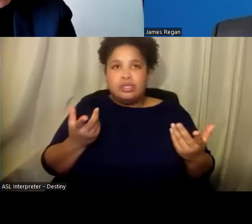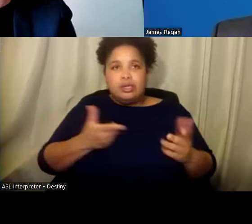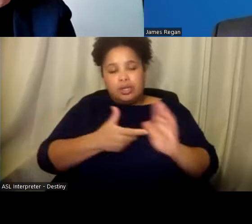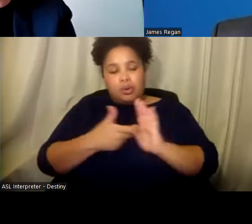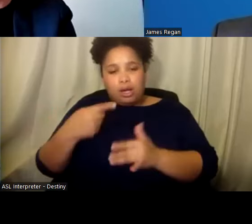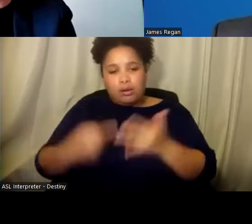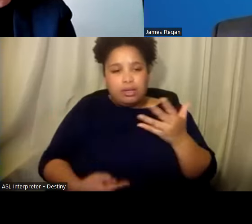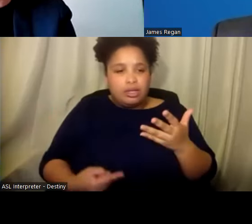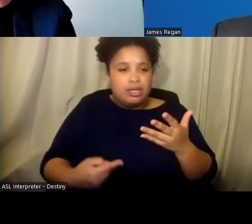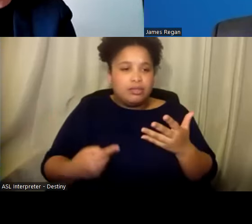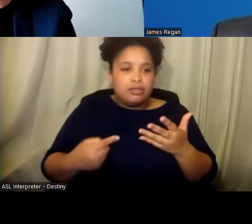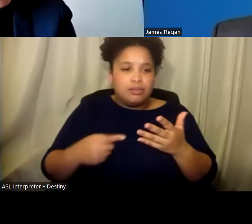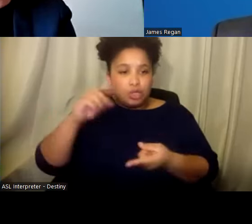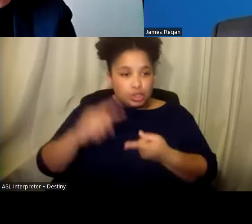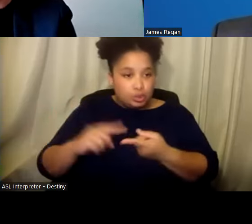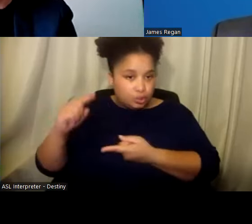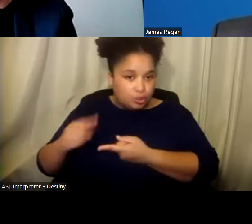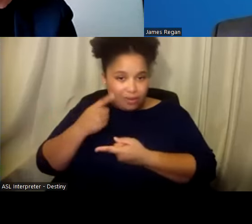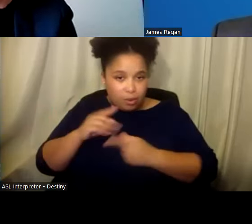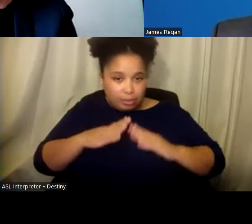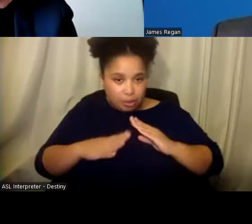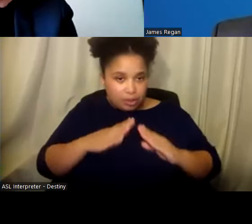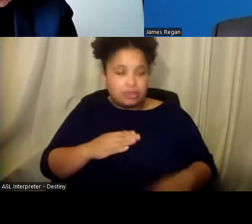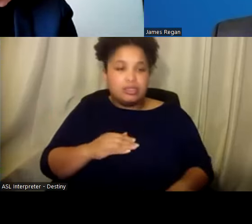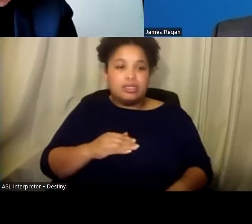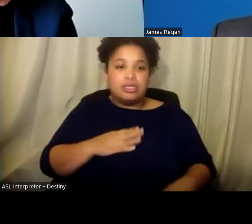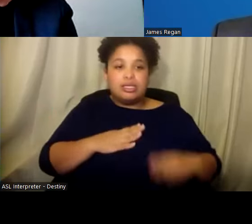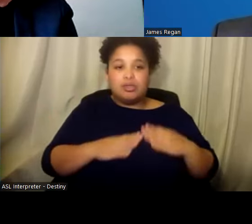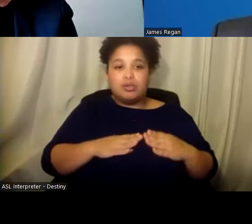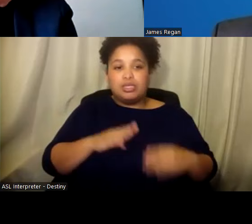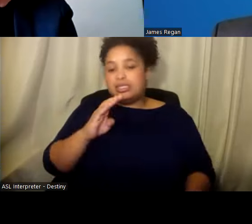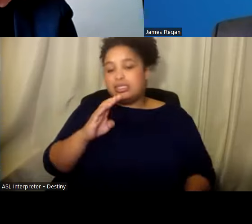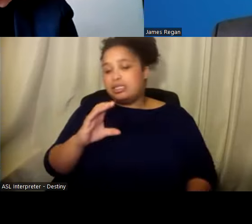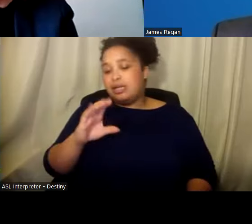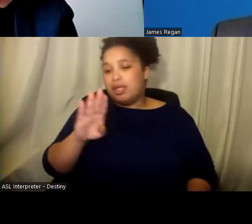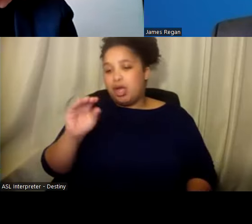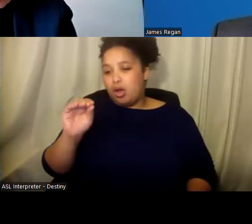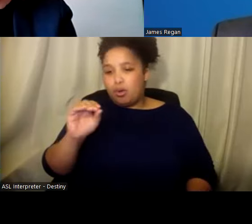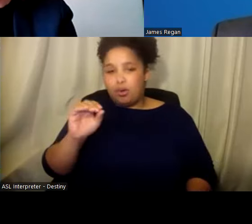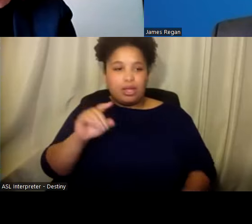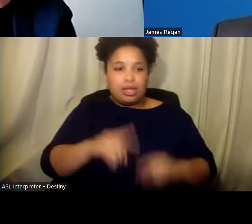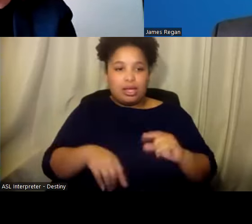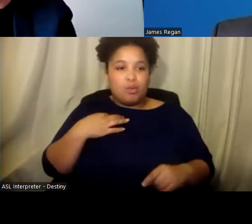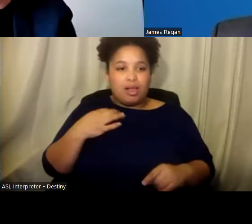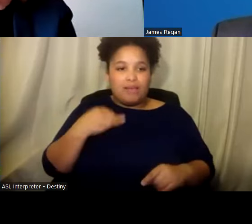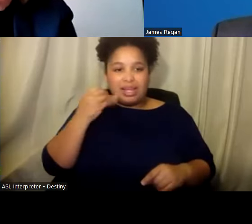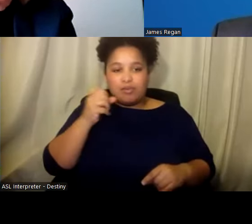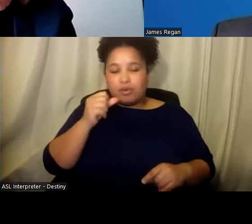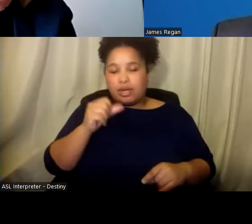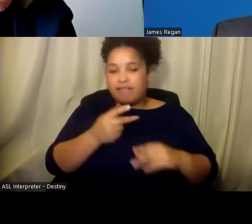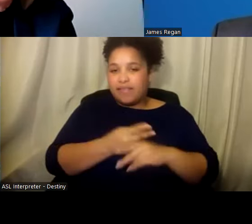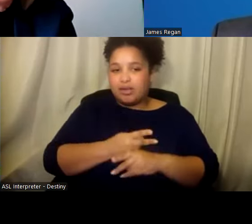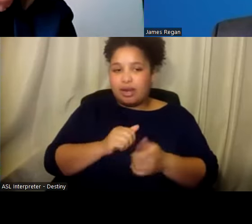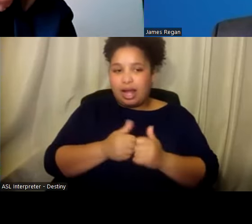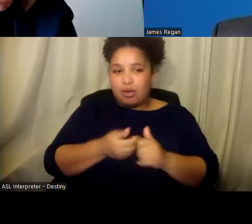requirements that have been reduced for community-based organizations are not going to be able to qualify unless we figure out a mechanism